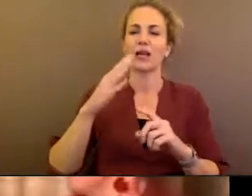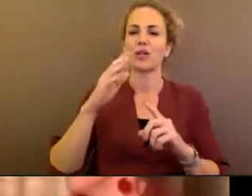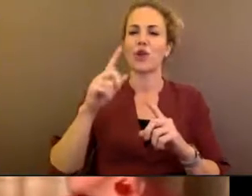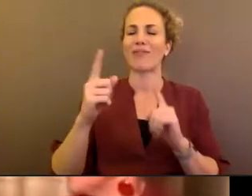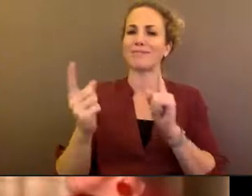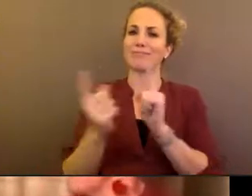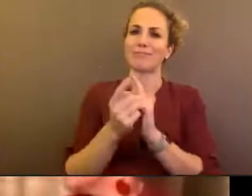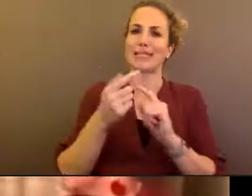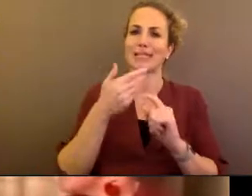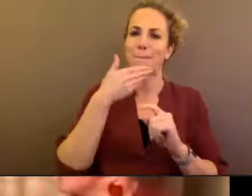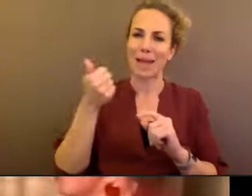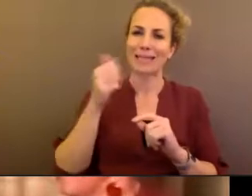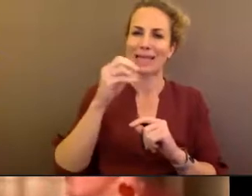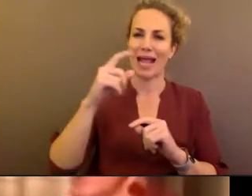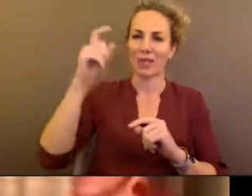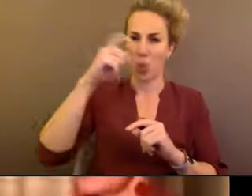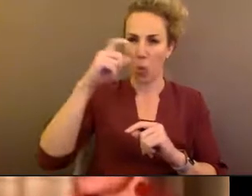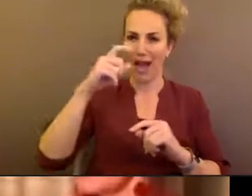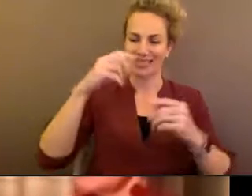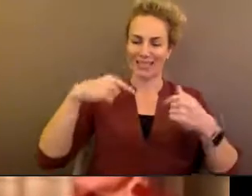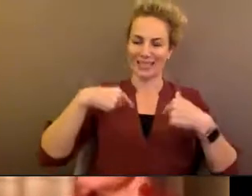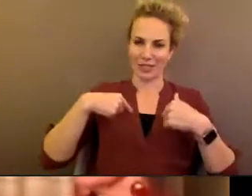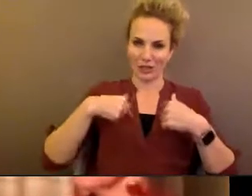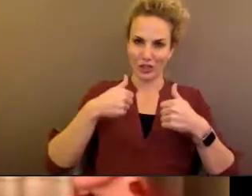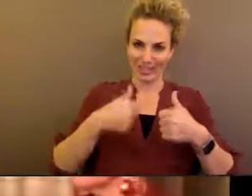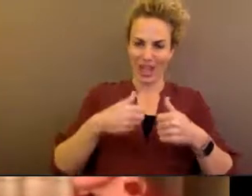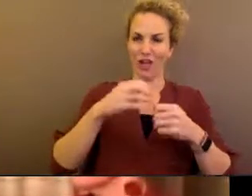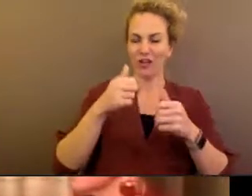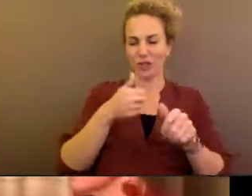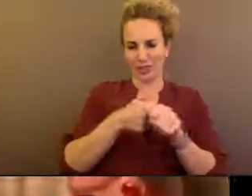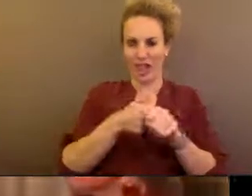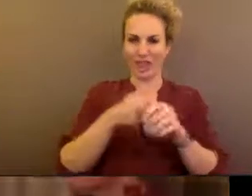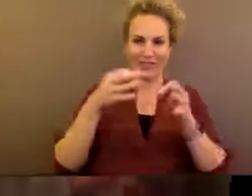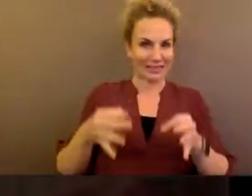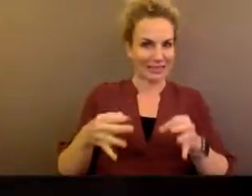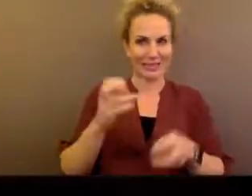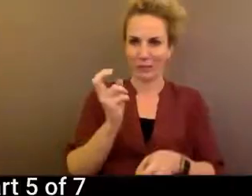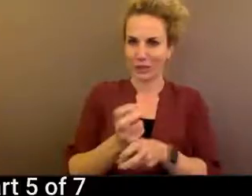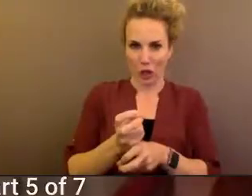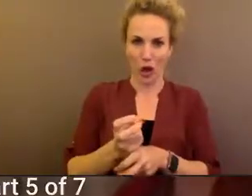and wisest self. And sometimes it's a really hard decision to make. Yeah.